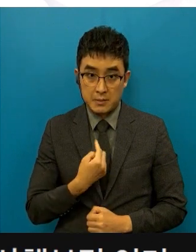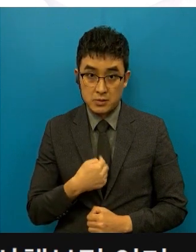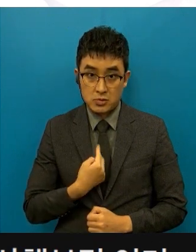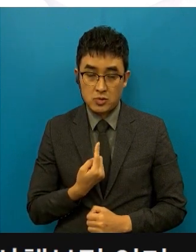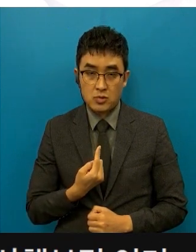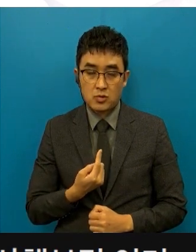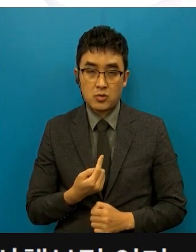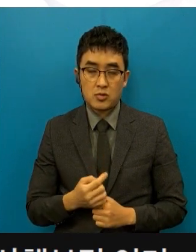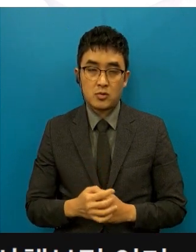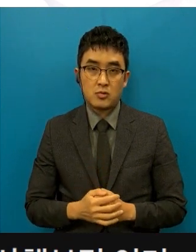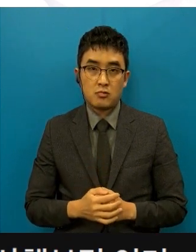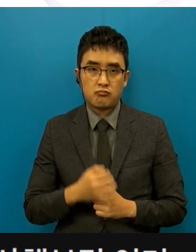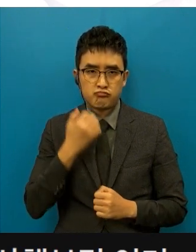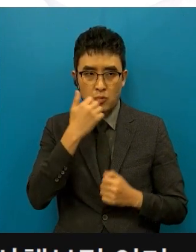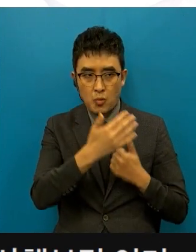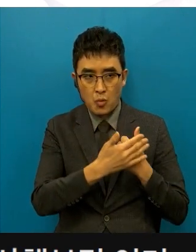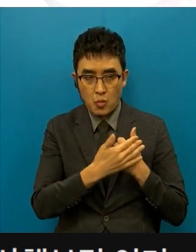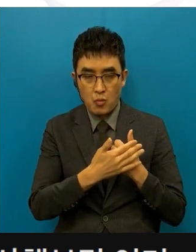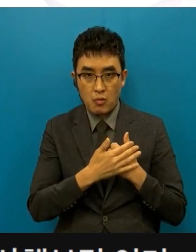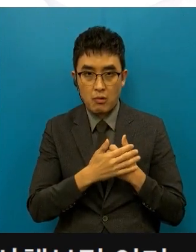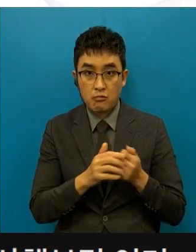So,